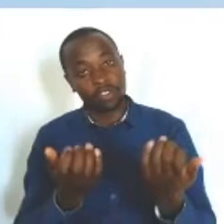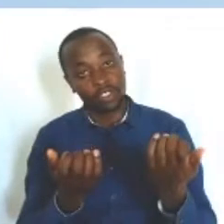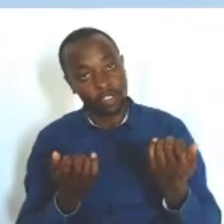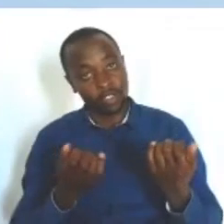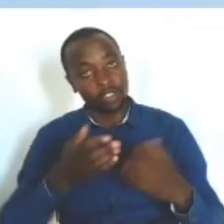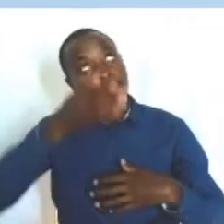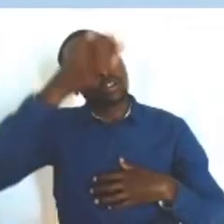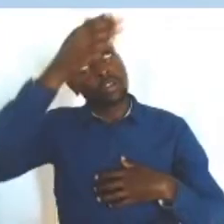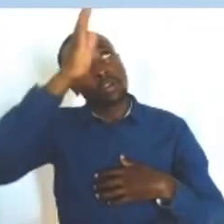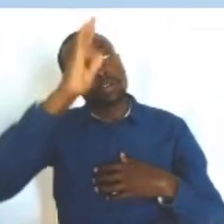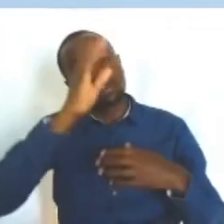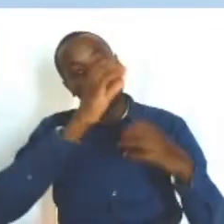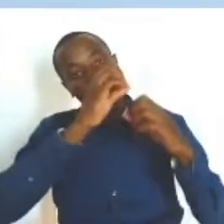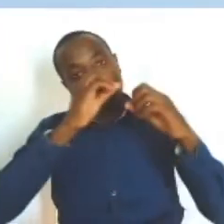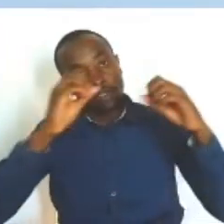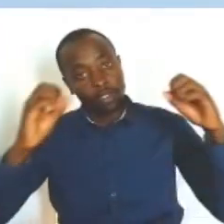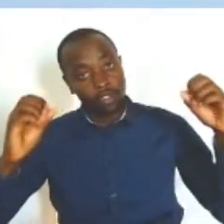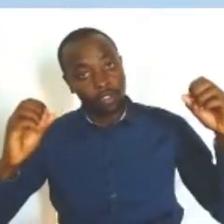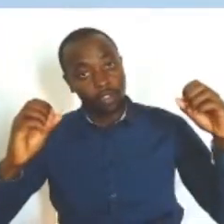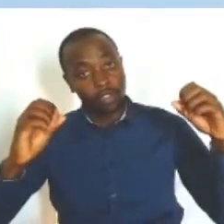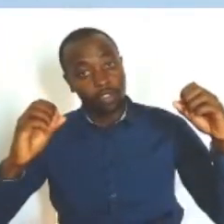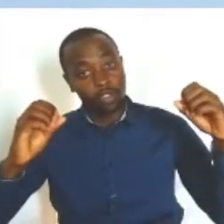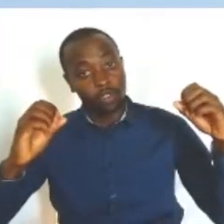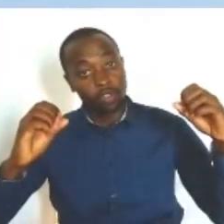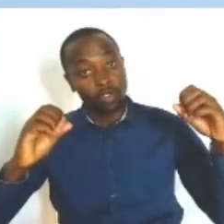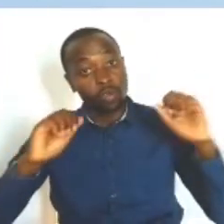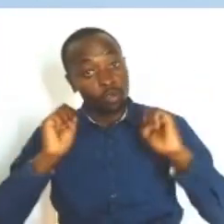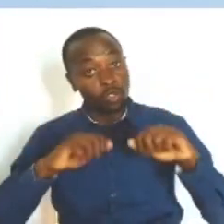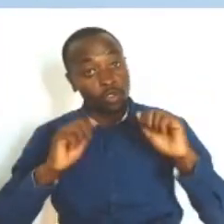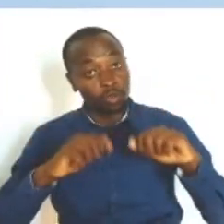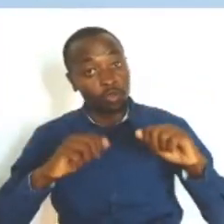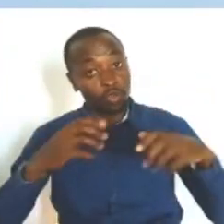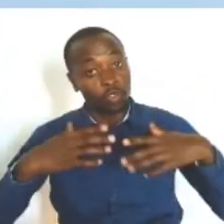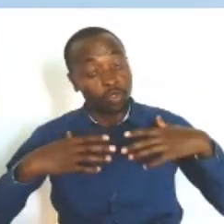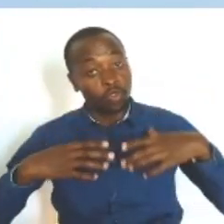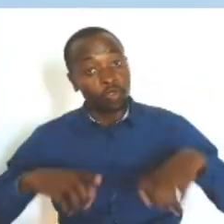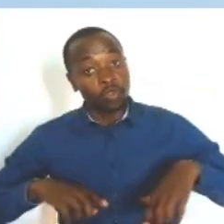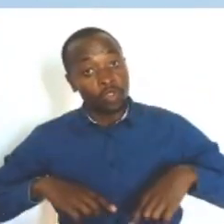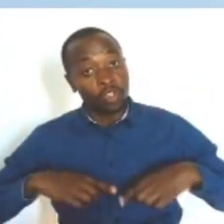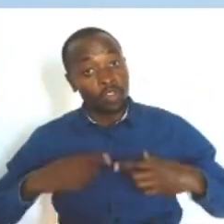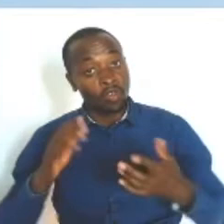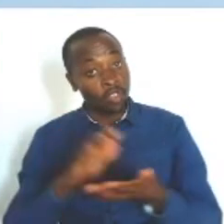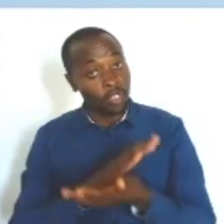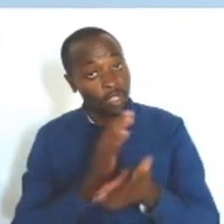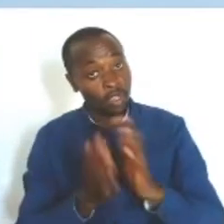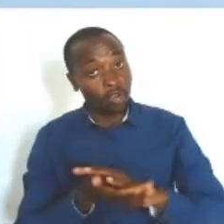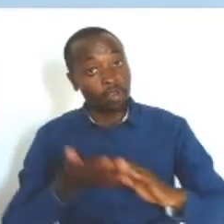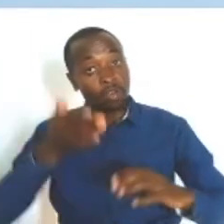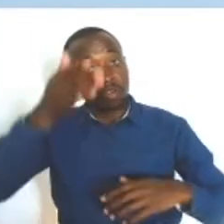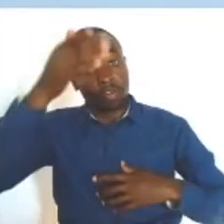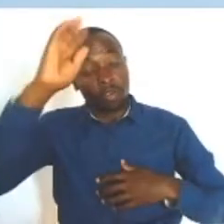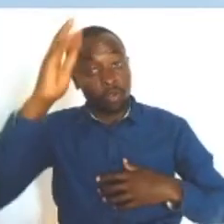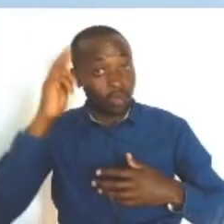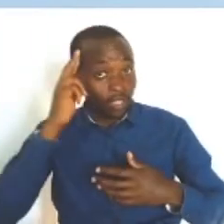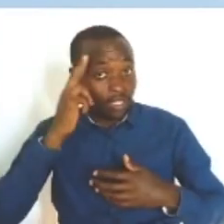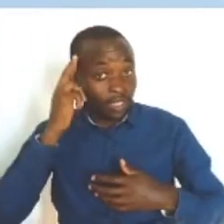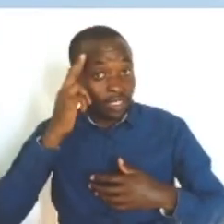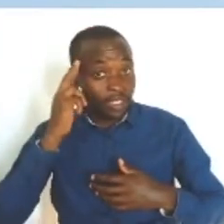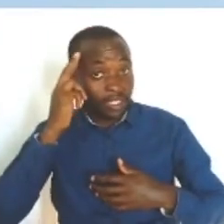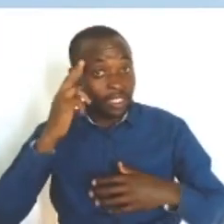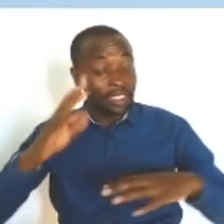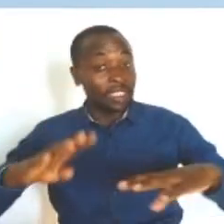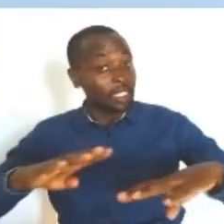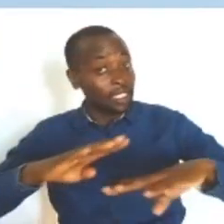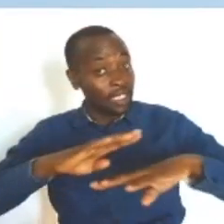our lives. We feel we can sustain ourselves. We think our wealth is enough